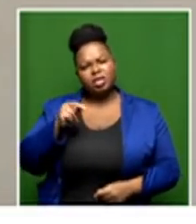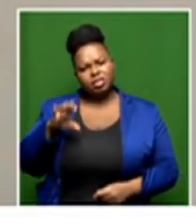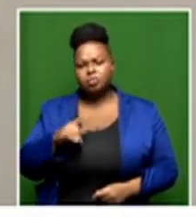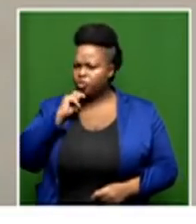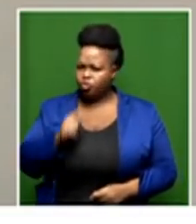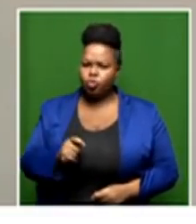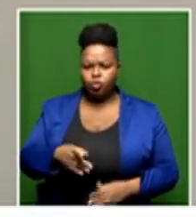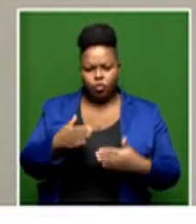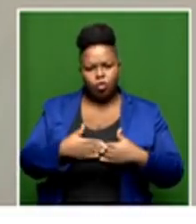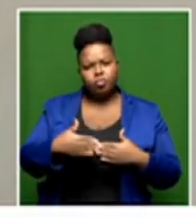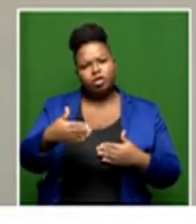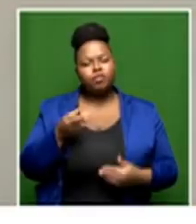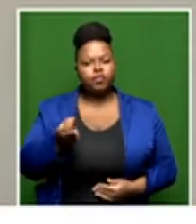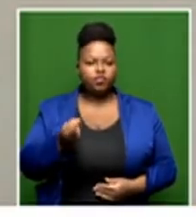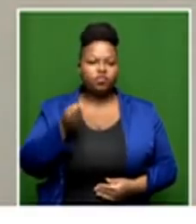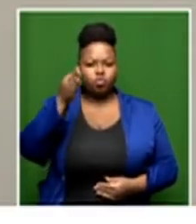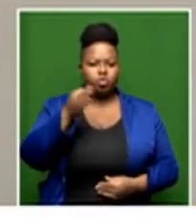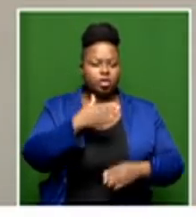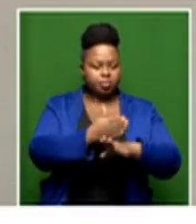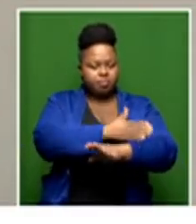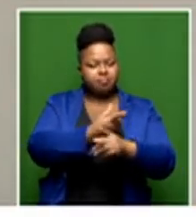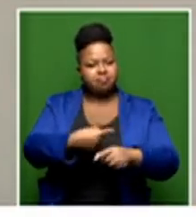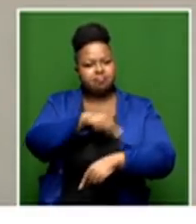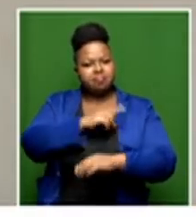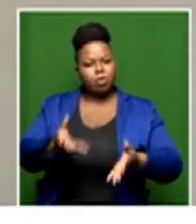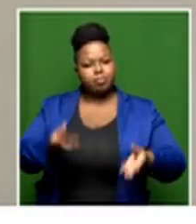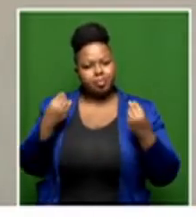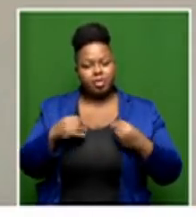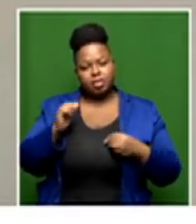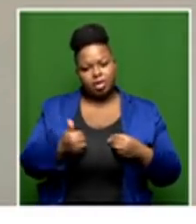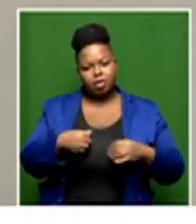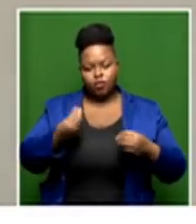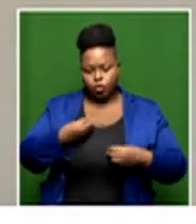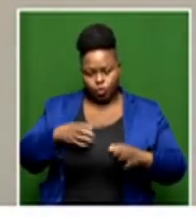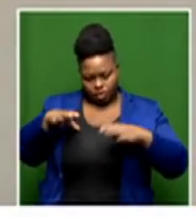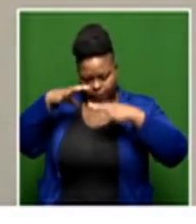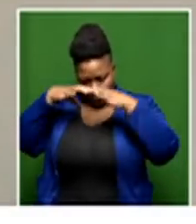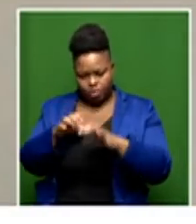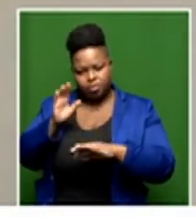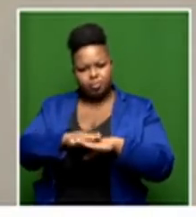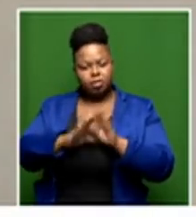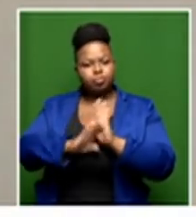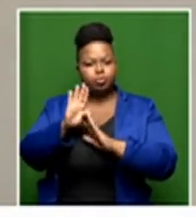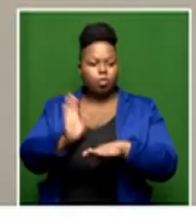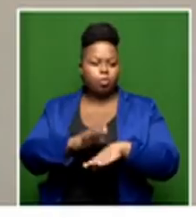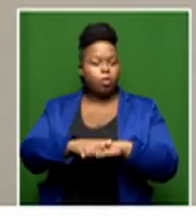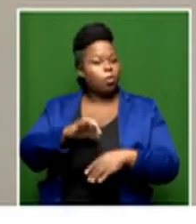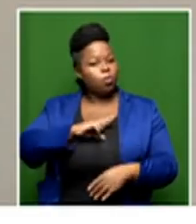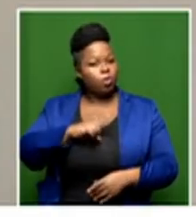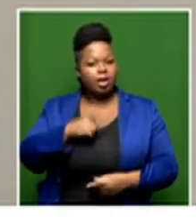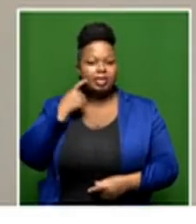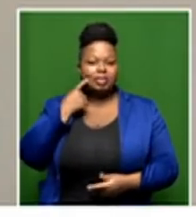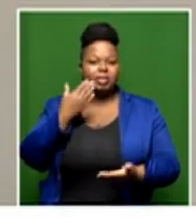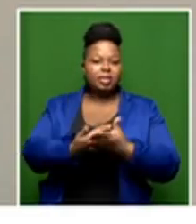ANC pathways to power, and then focusing on rebuilding the Youth League, which would have a much